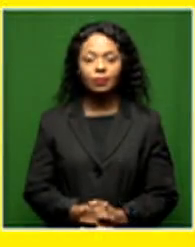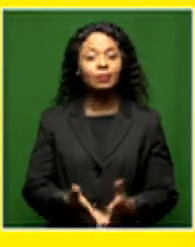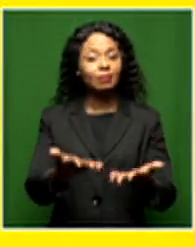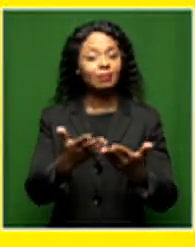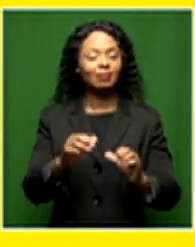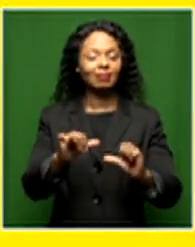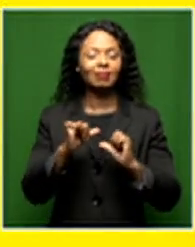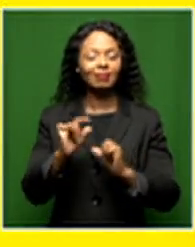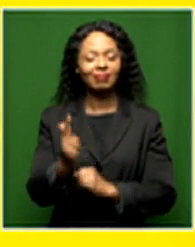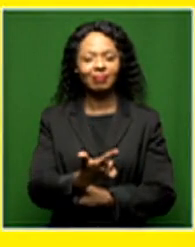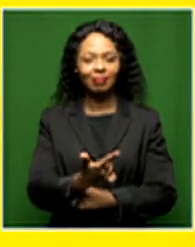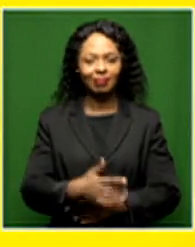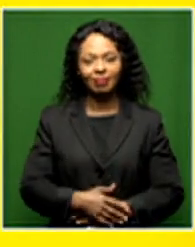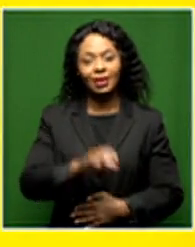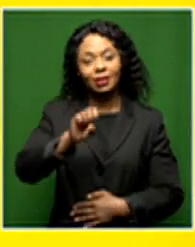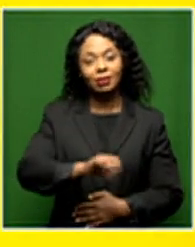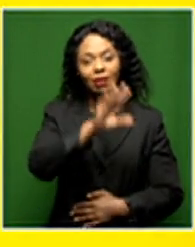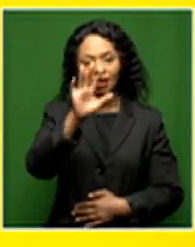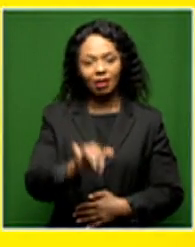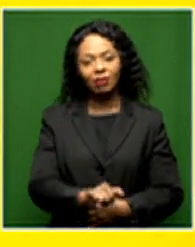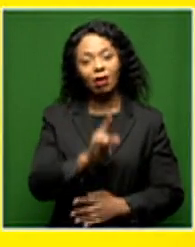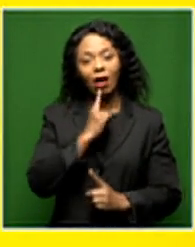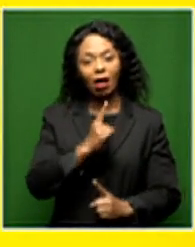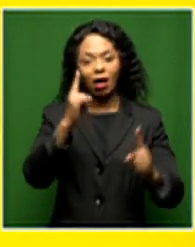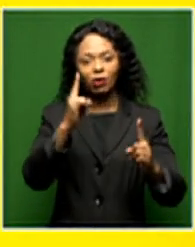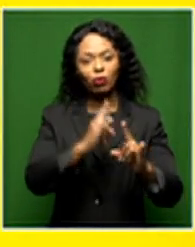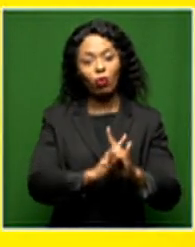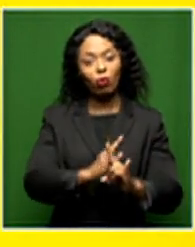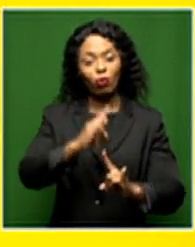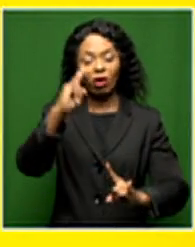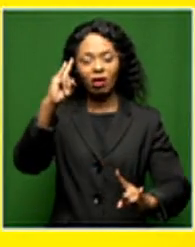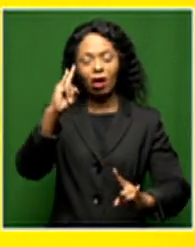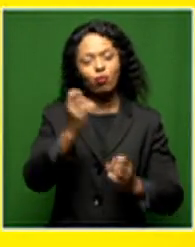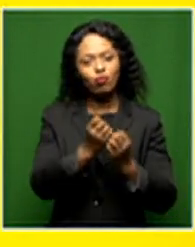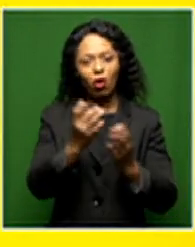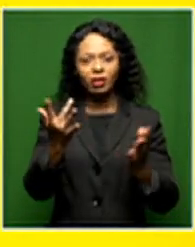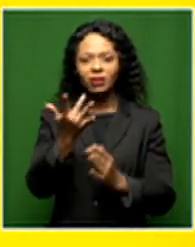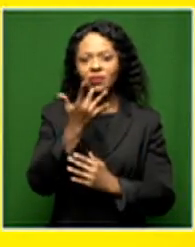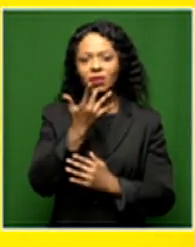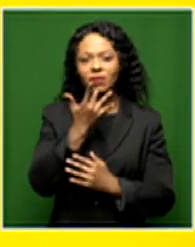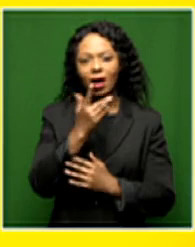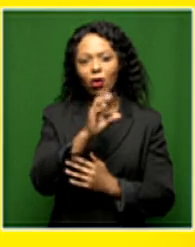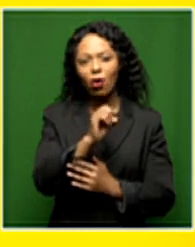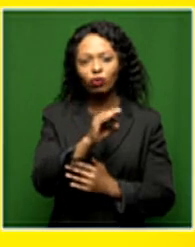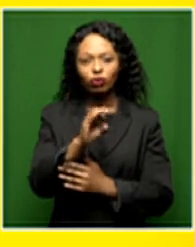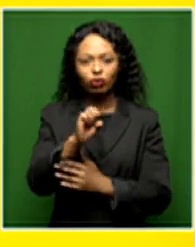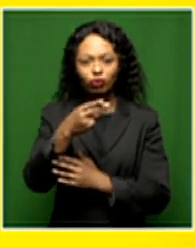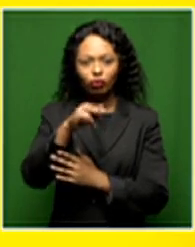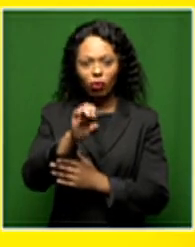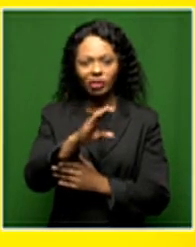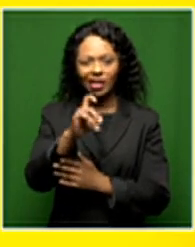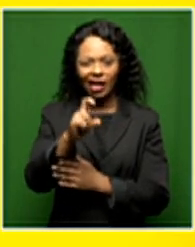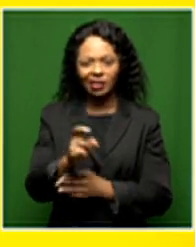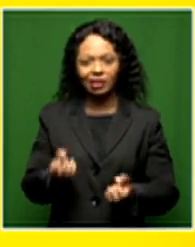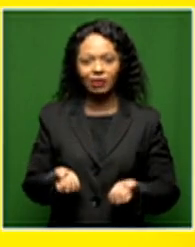Welcome back, everybody. So South Africa has been announced the winner of the most favoured offshore CX delivery location